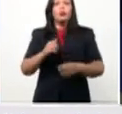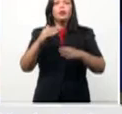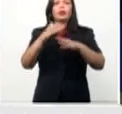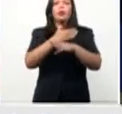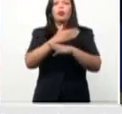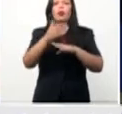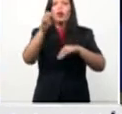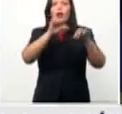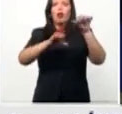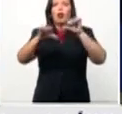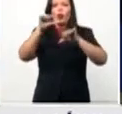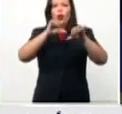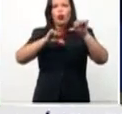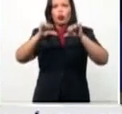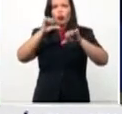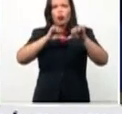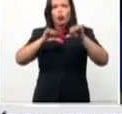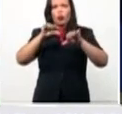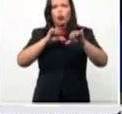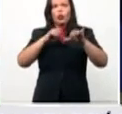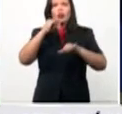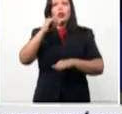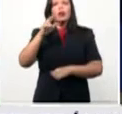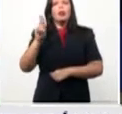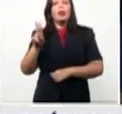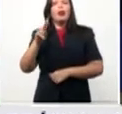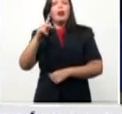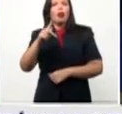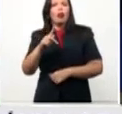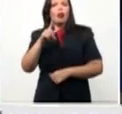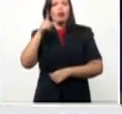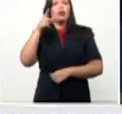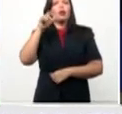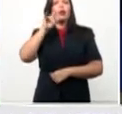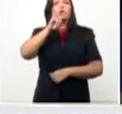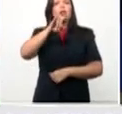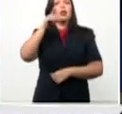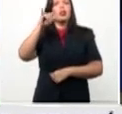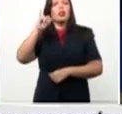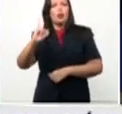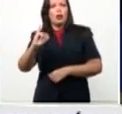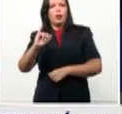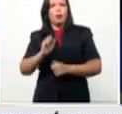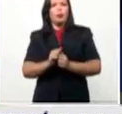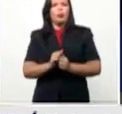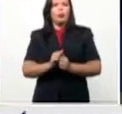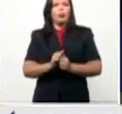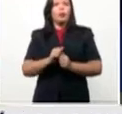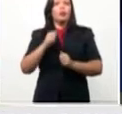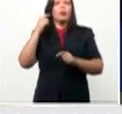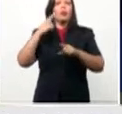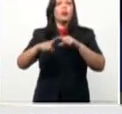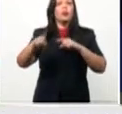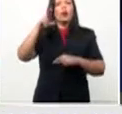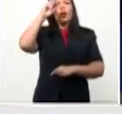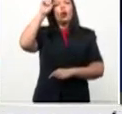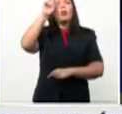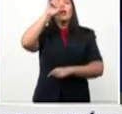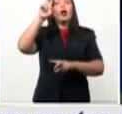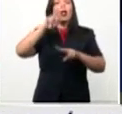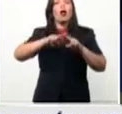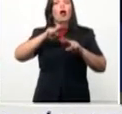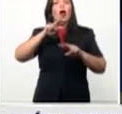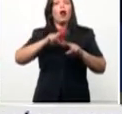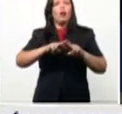Medicine Laboratory 916, in the Ameijeras Brothers Hospital 290, in the